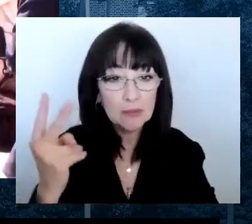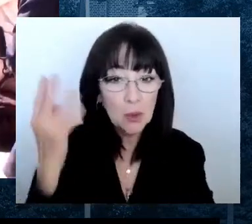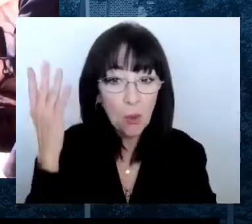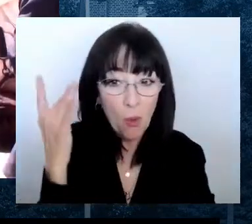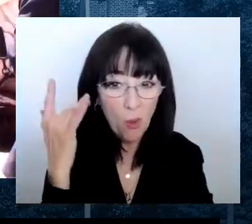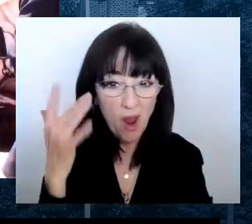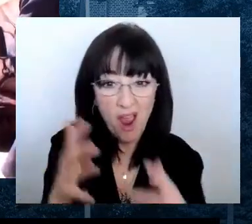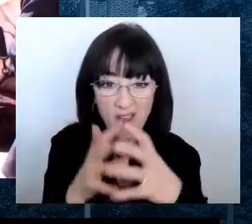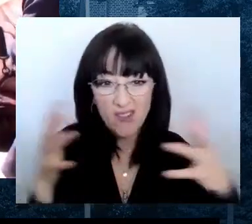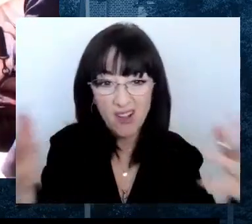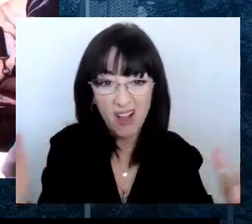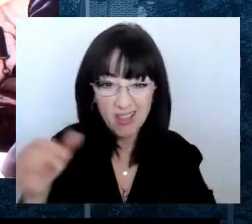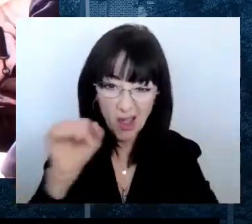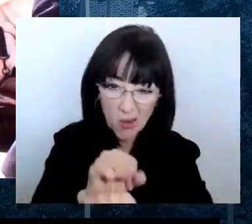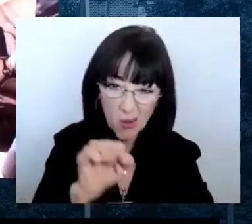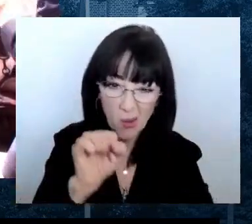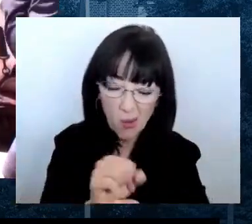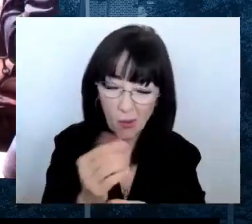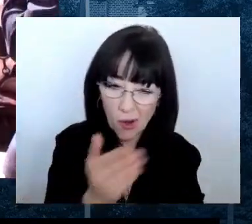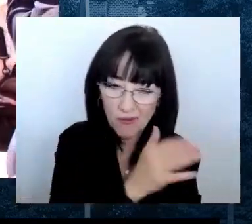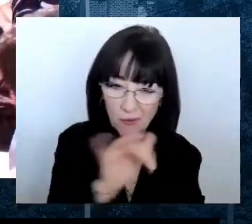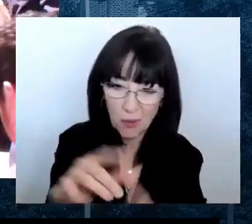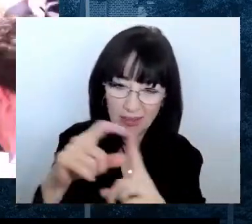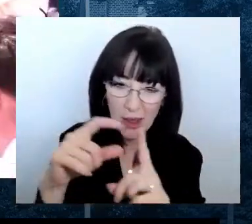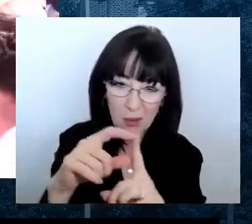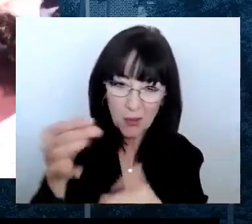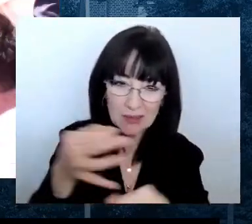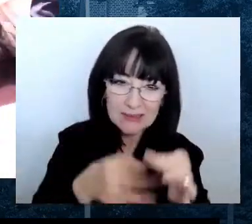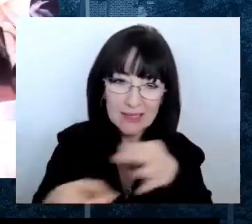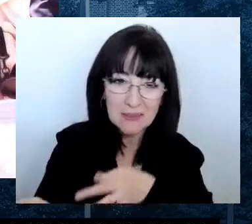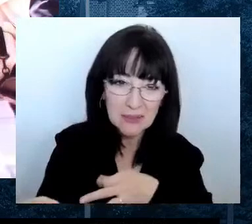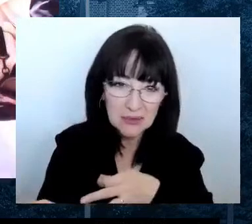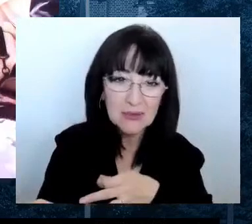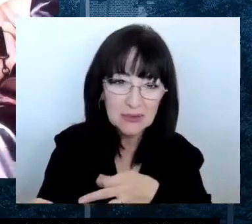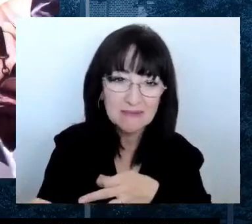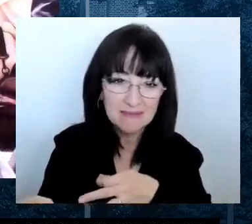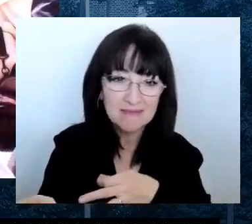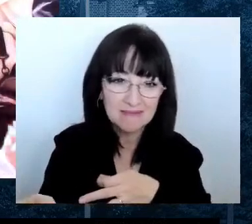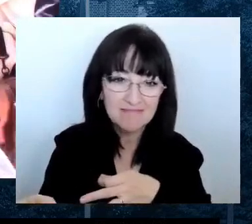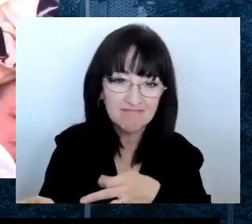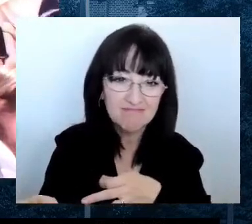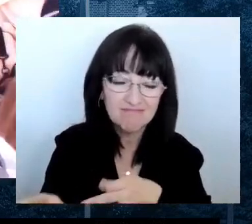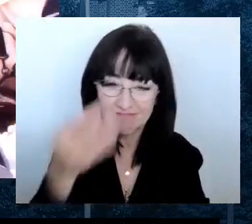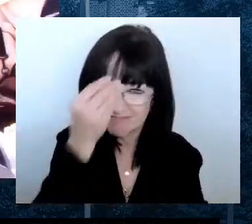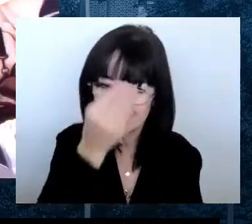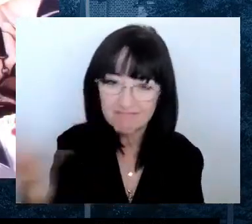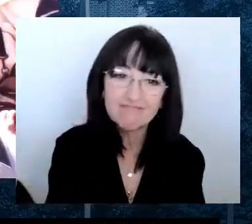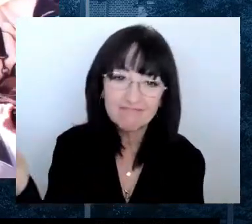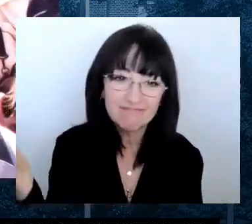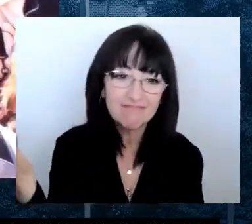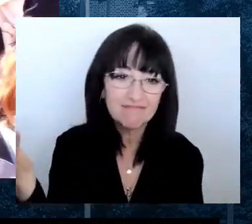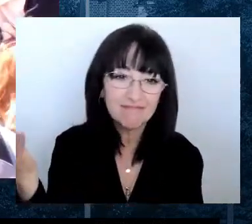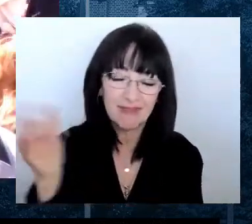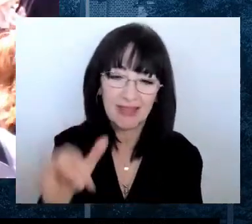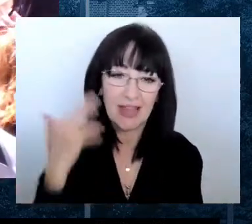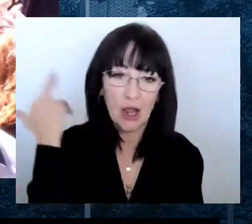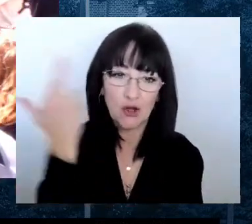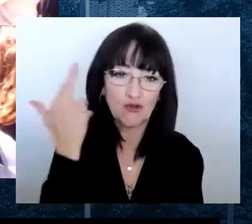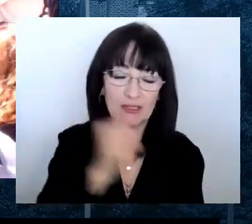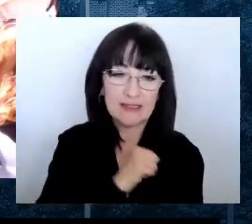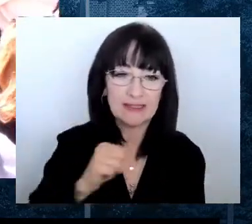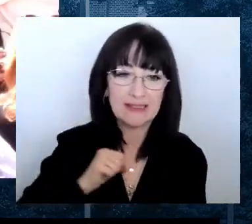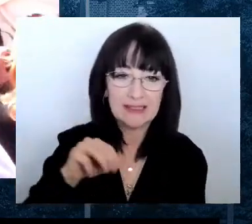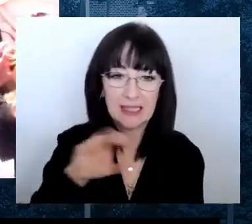that went before that substitute. And frankly, it's the reason, Senator McBride